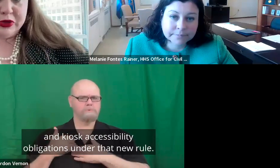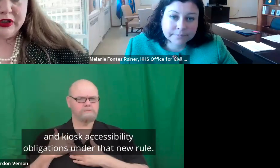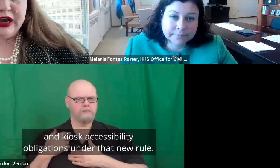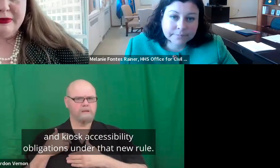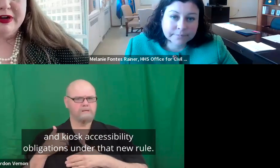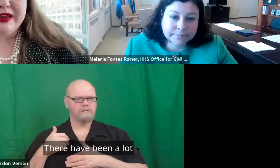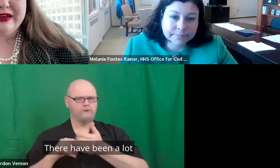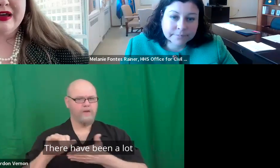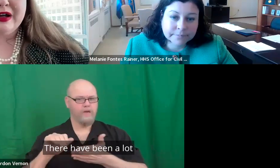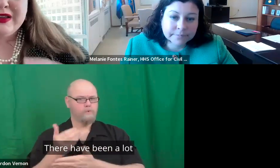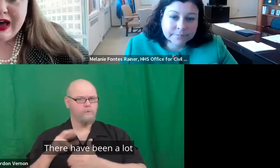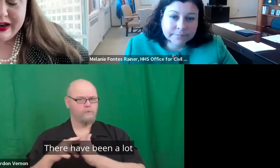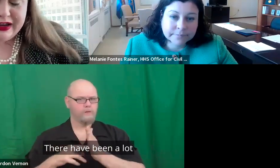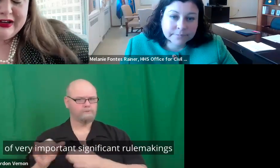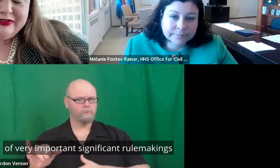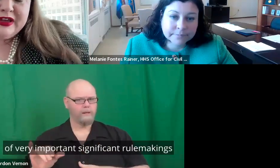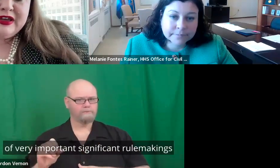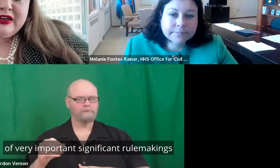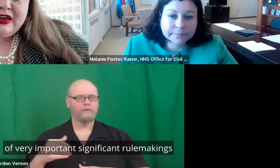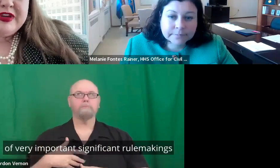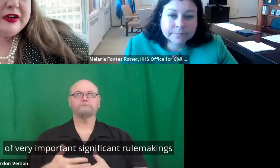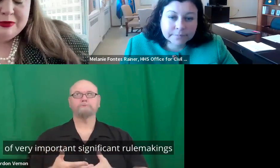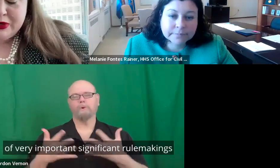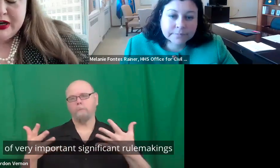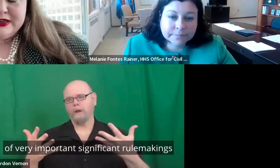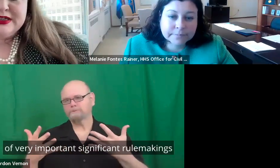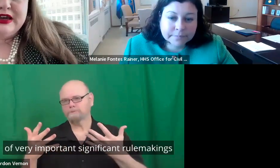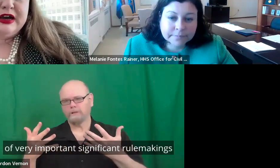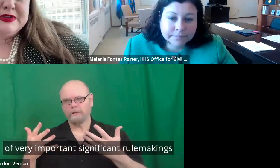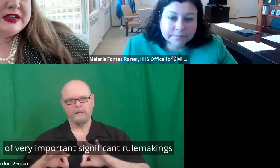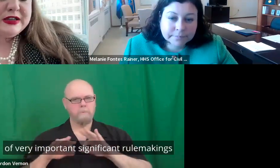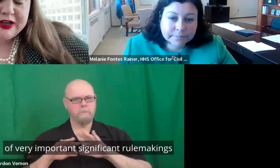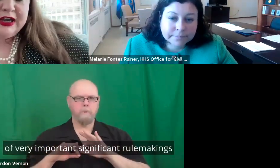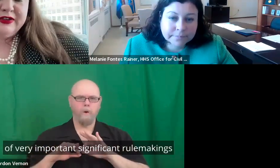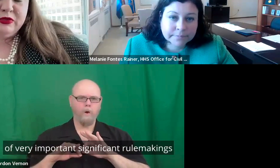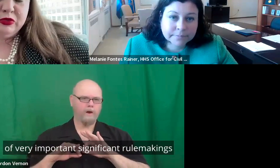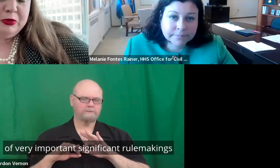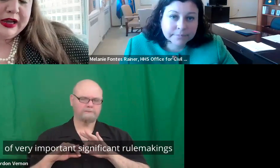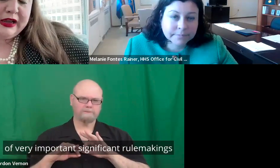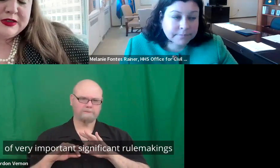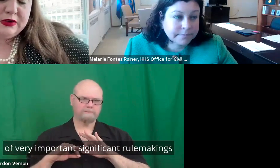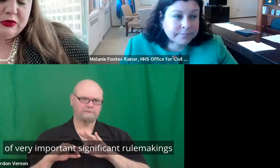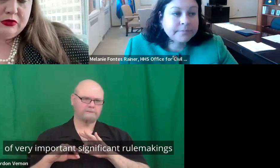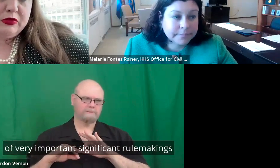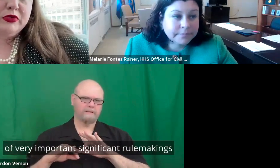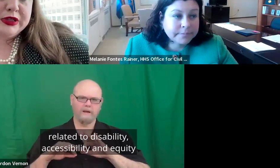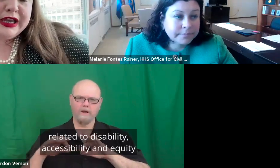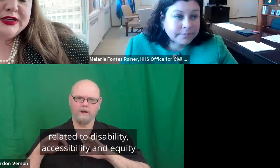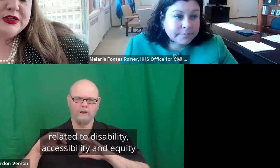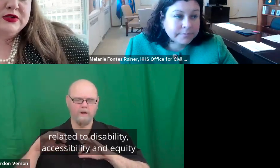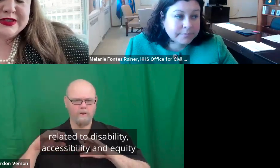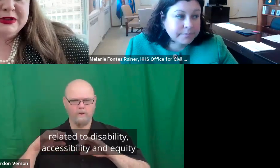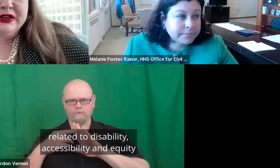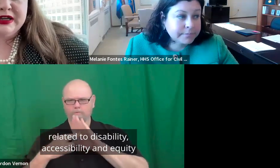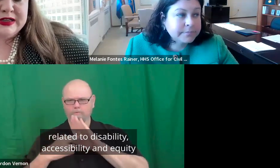new rule. There have been a lot of very important, significant rulemakings